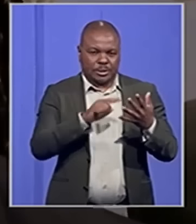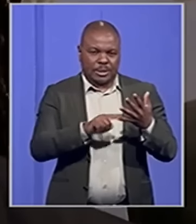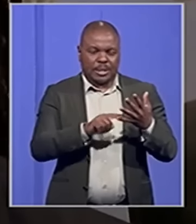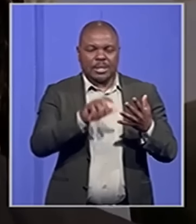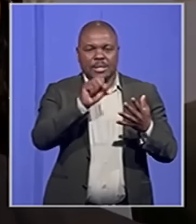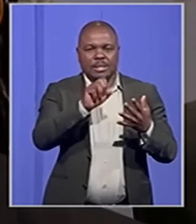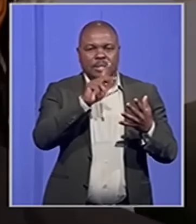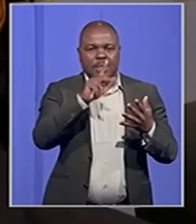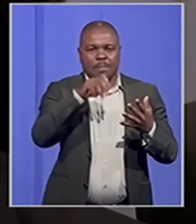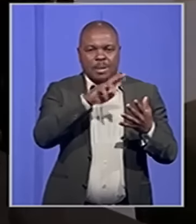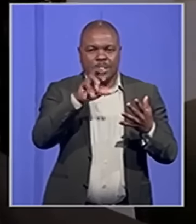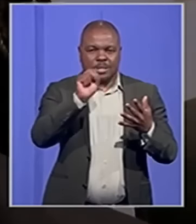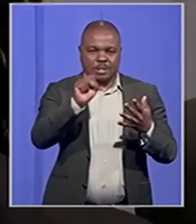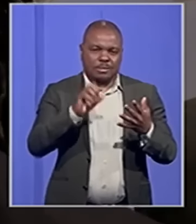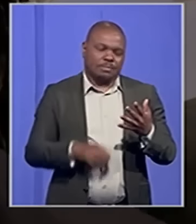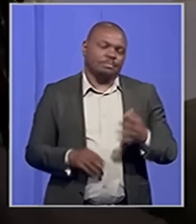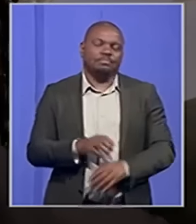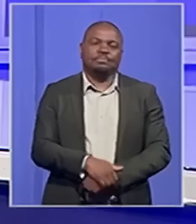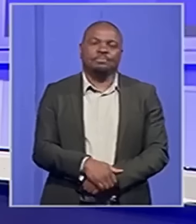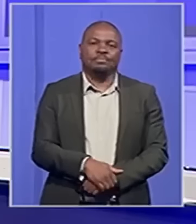Skeppers.